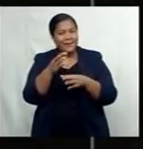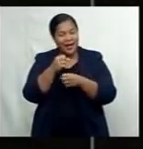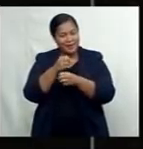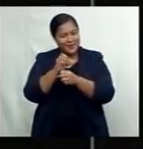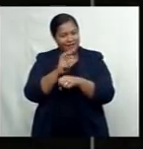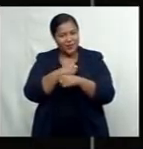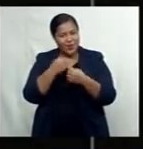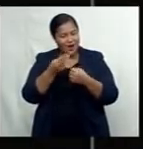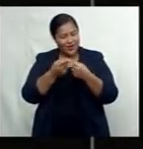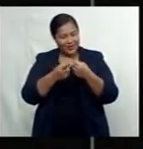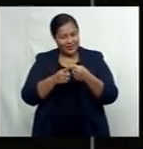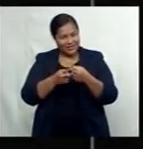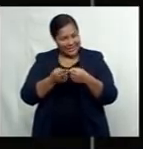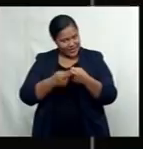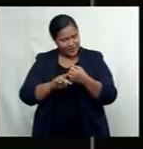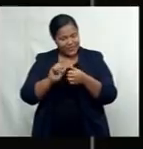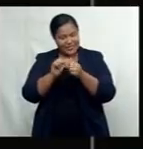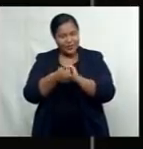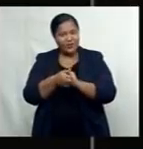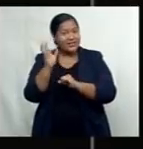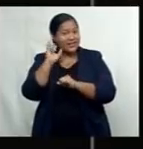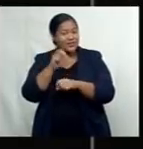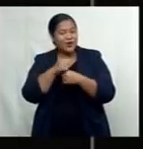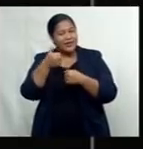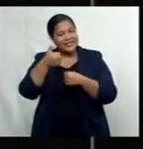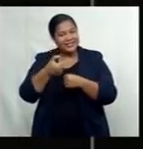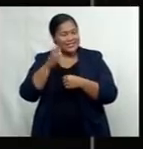the very latest in news and sports and listen to our